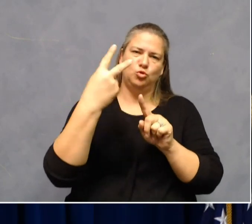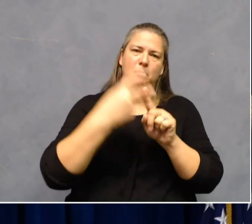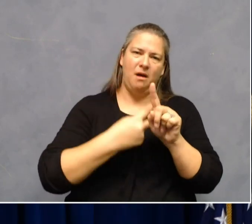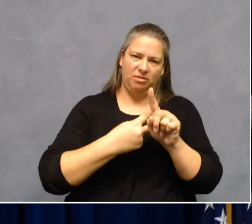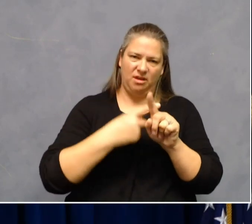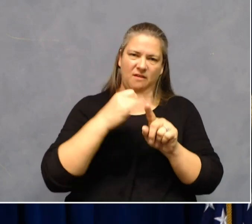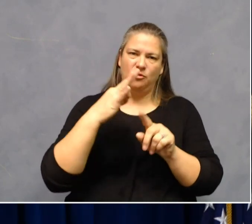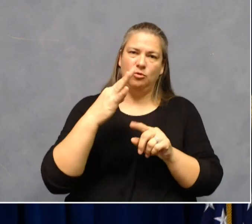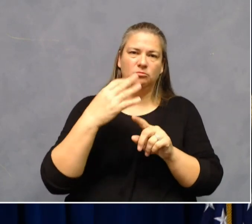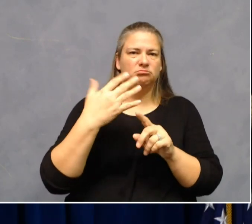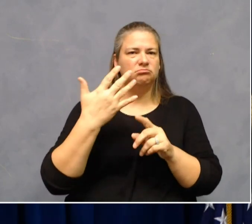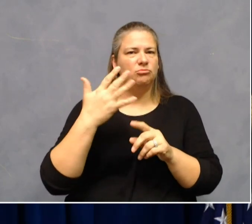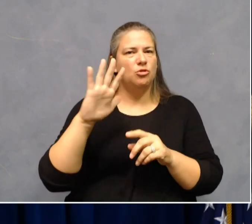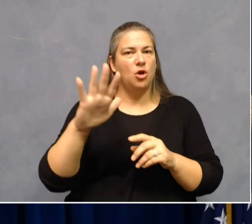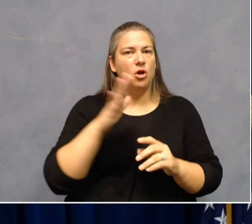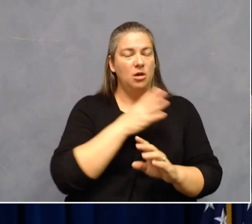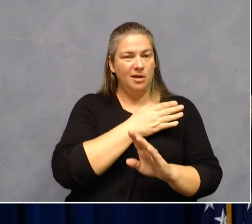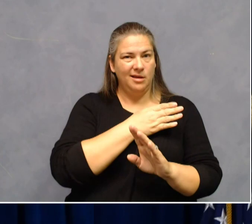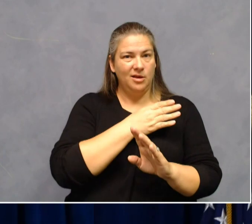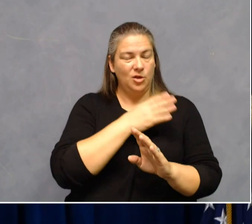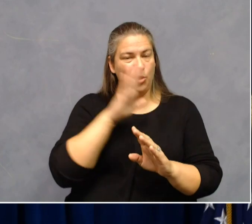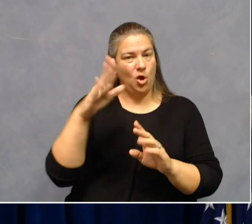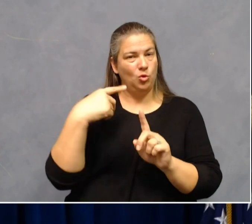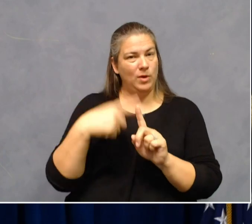Therefore, for the